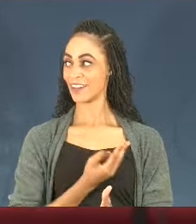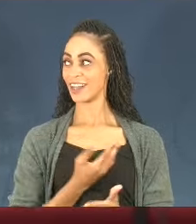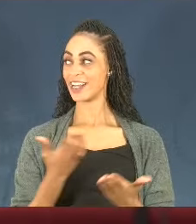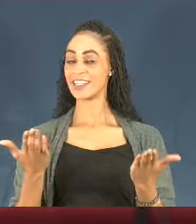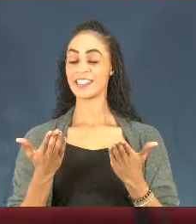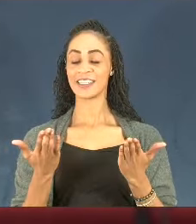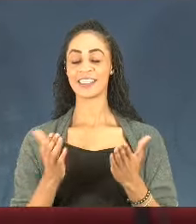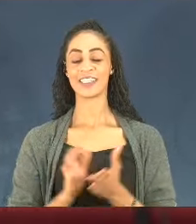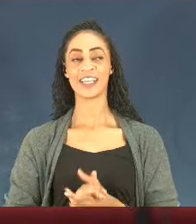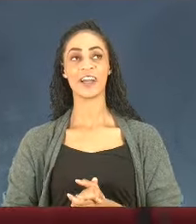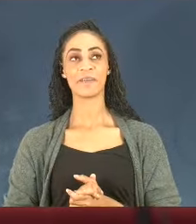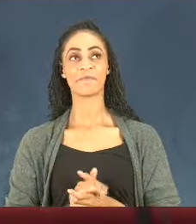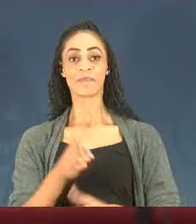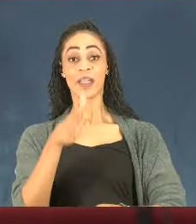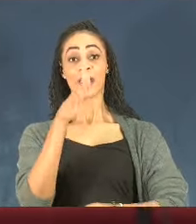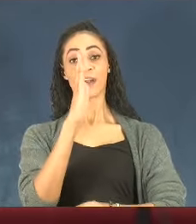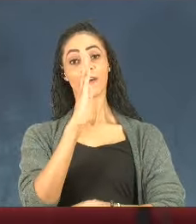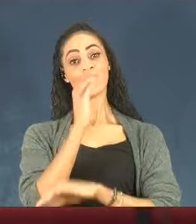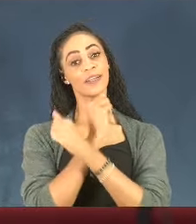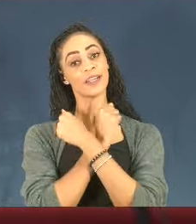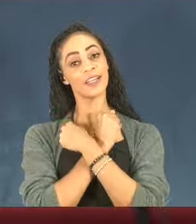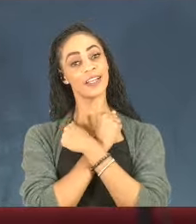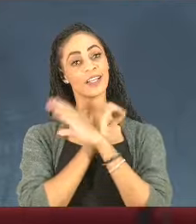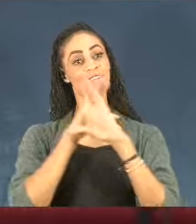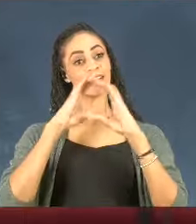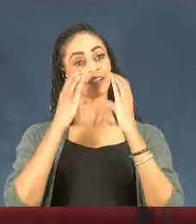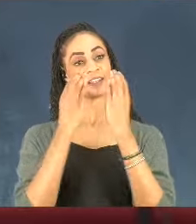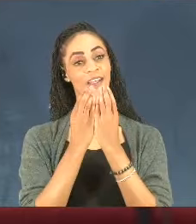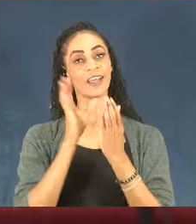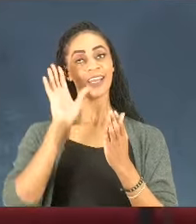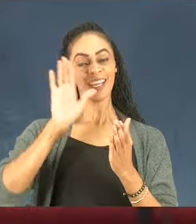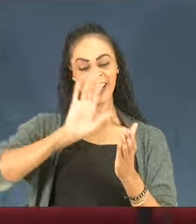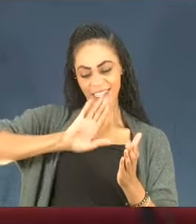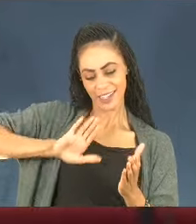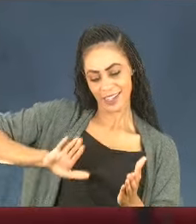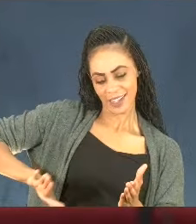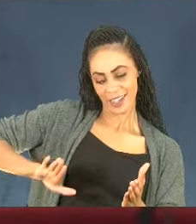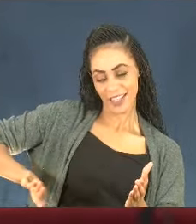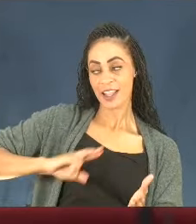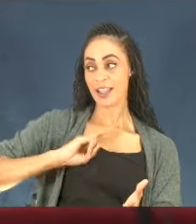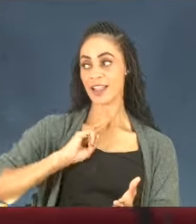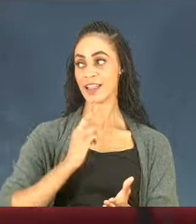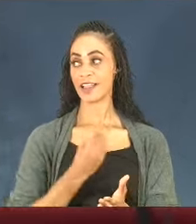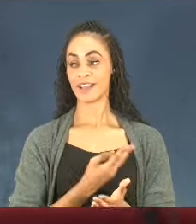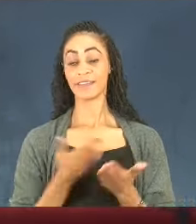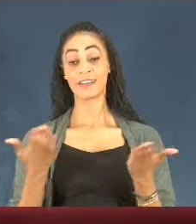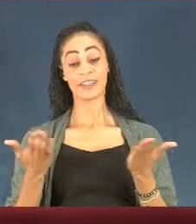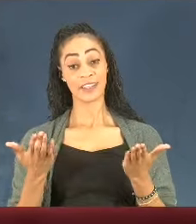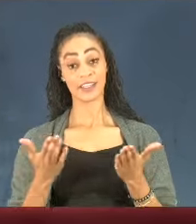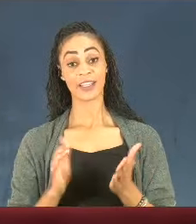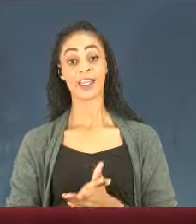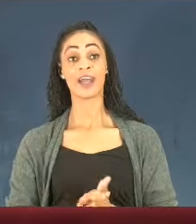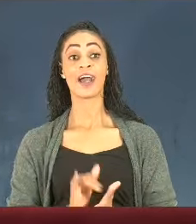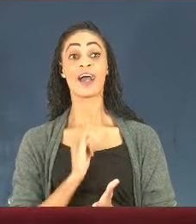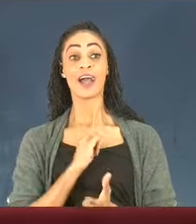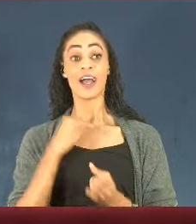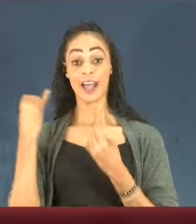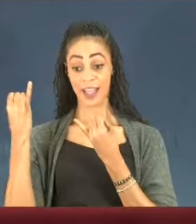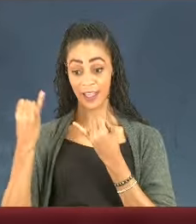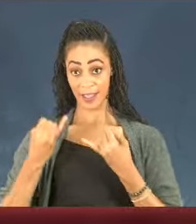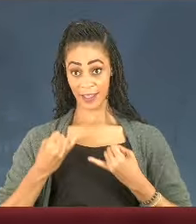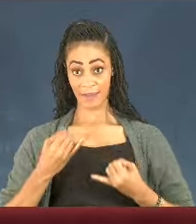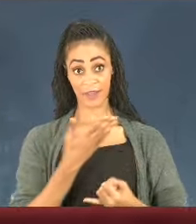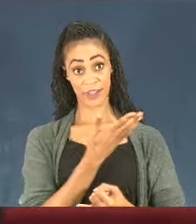For God so loved the world that he left us here. So I want to invite you today to see yourself